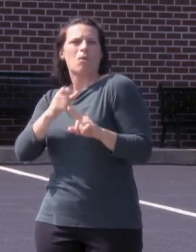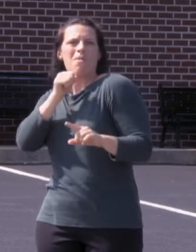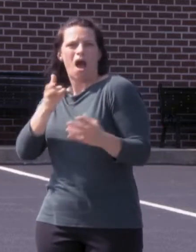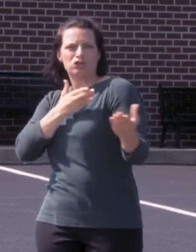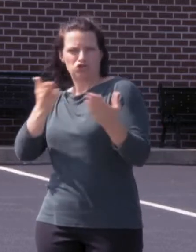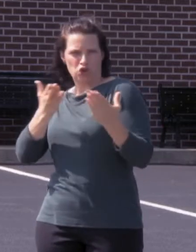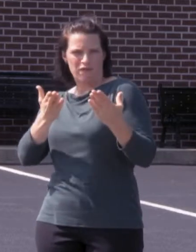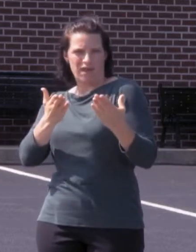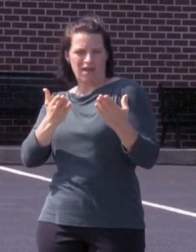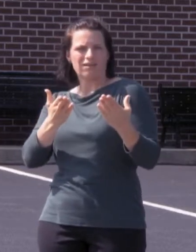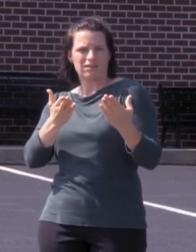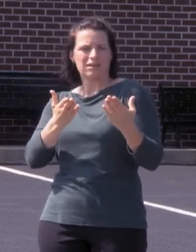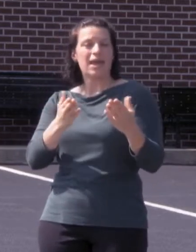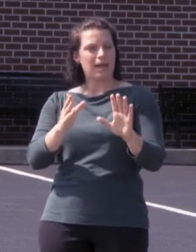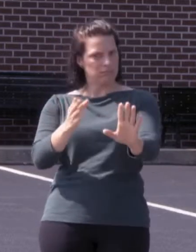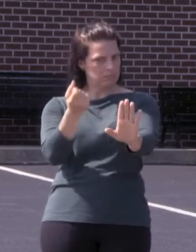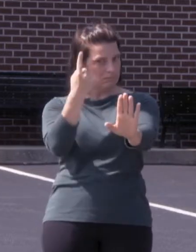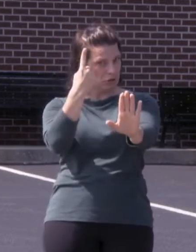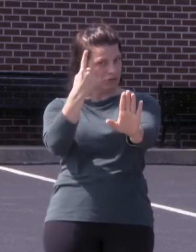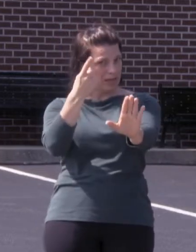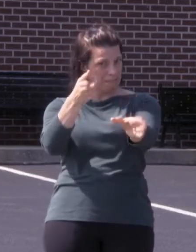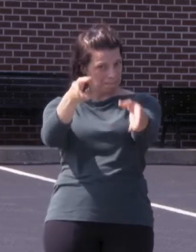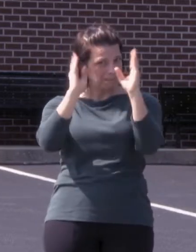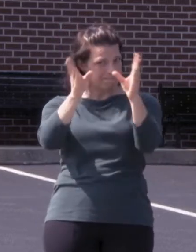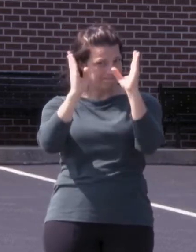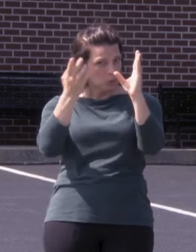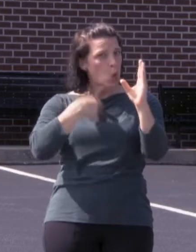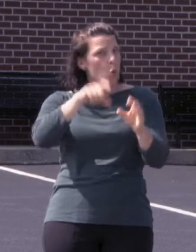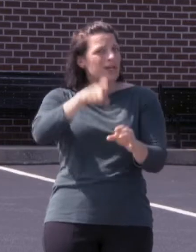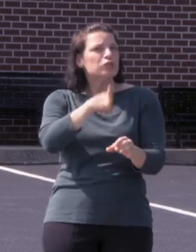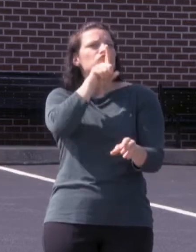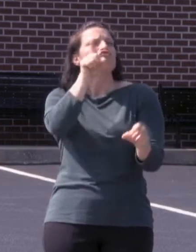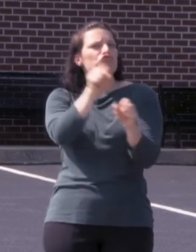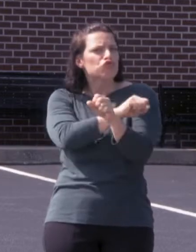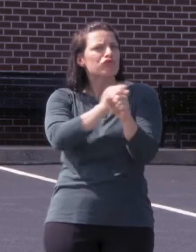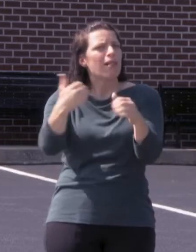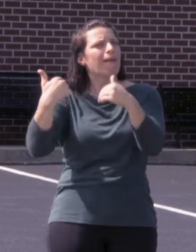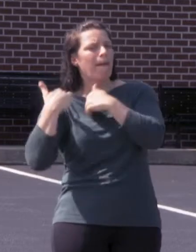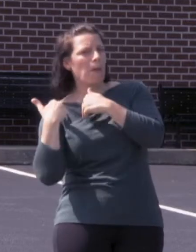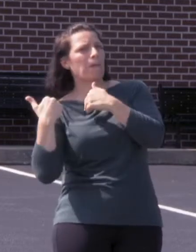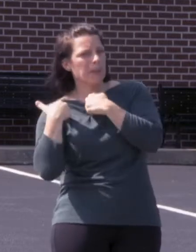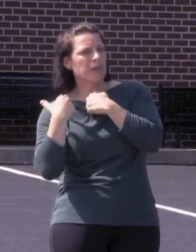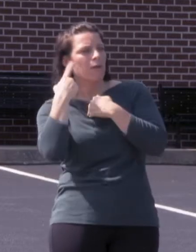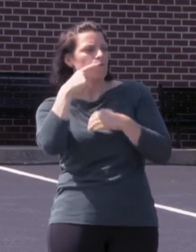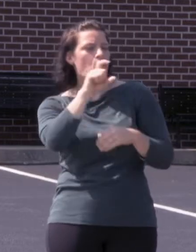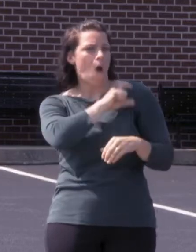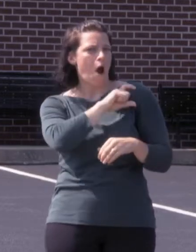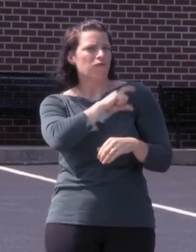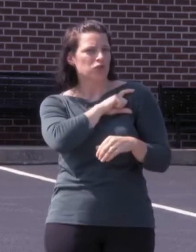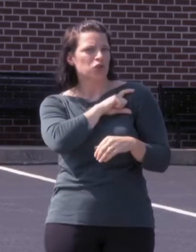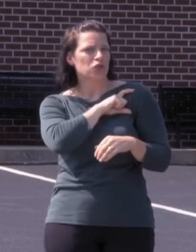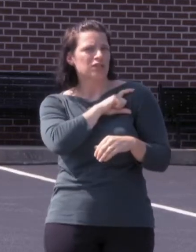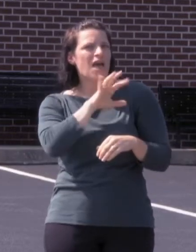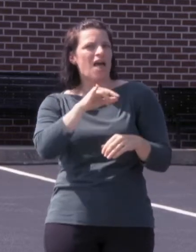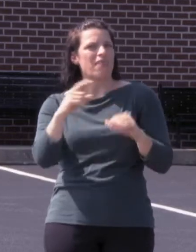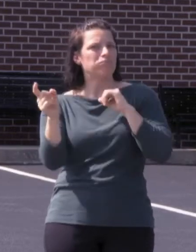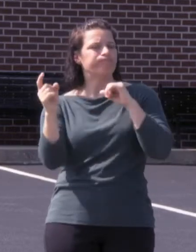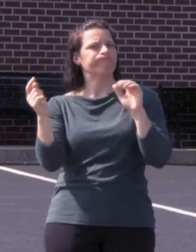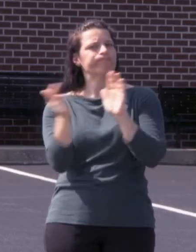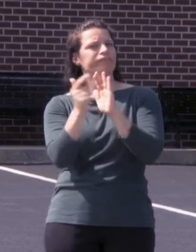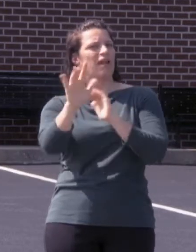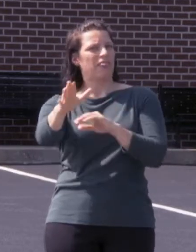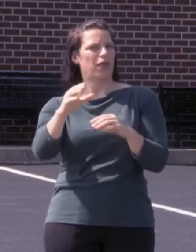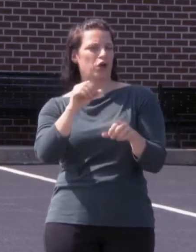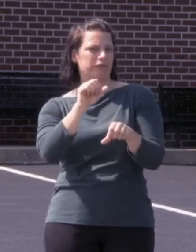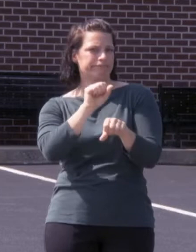ranks? And hear me on this. We need real accountability for officers who violate their duty